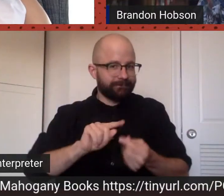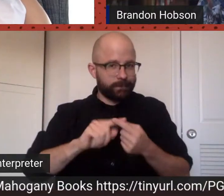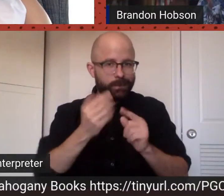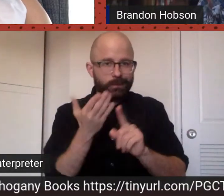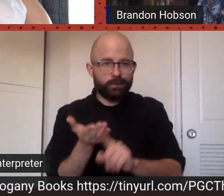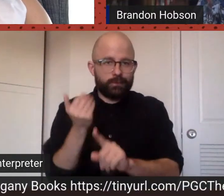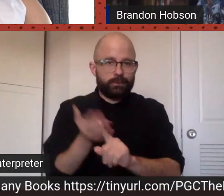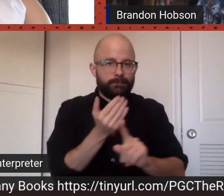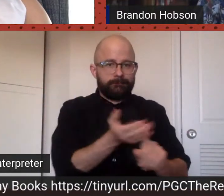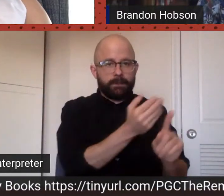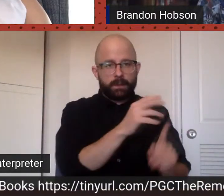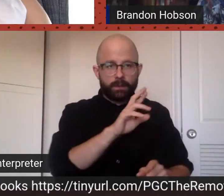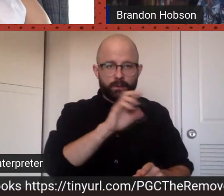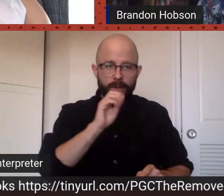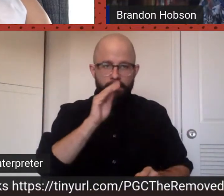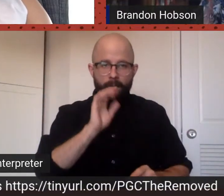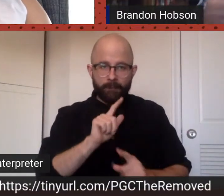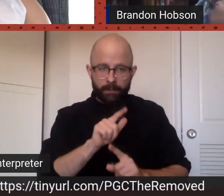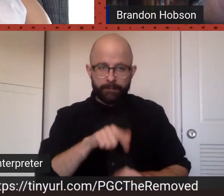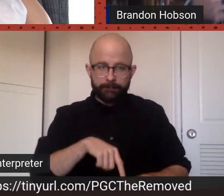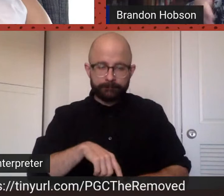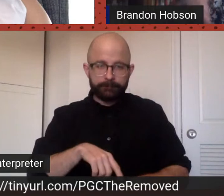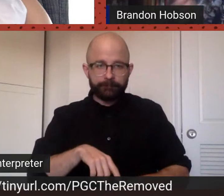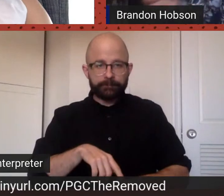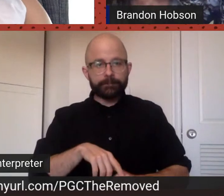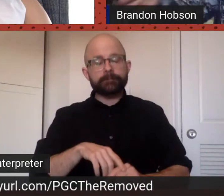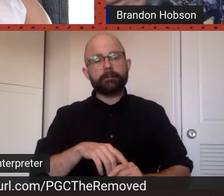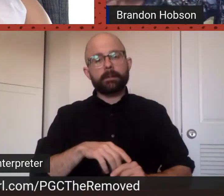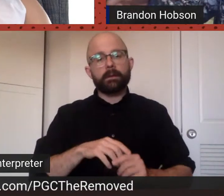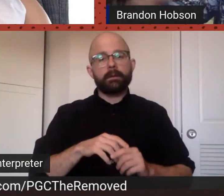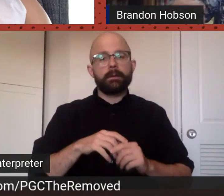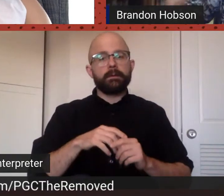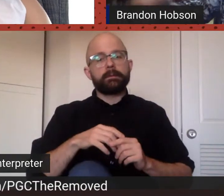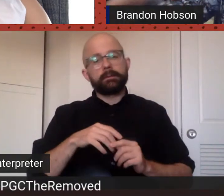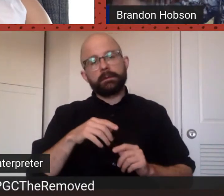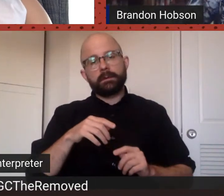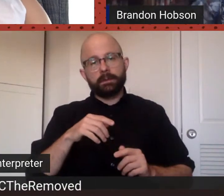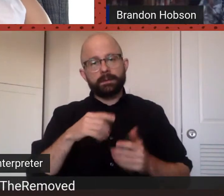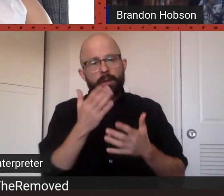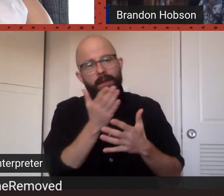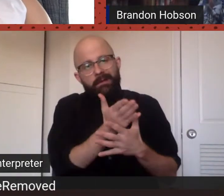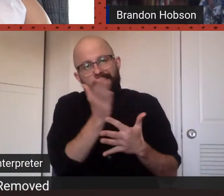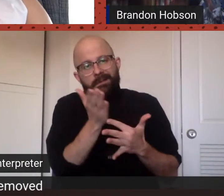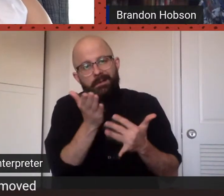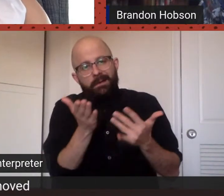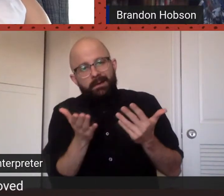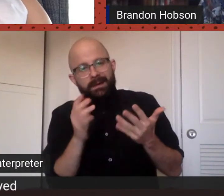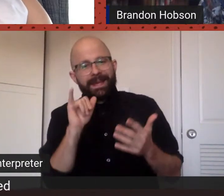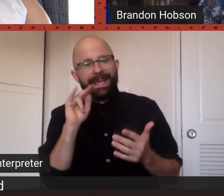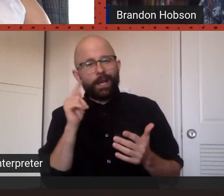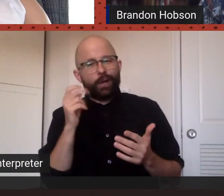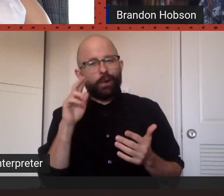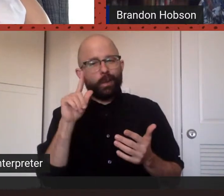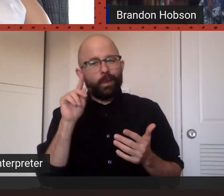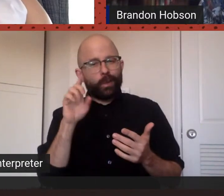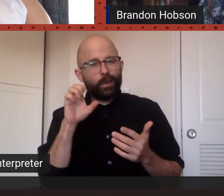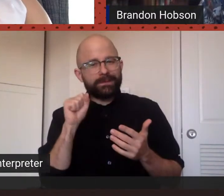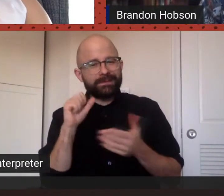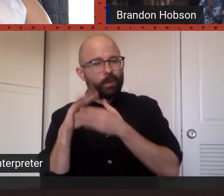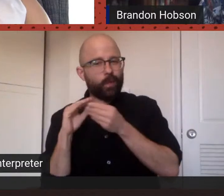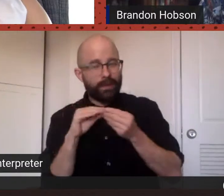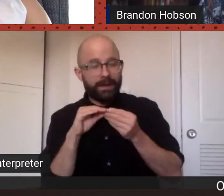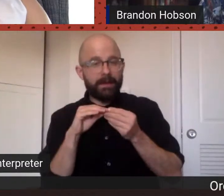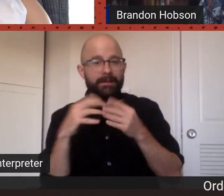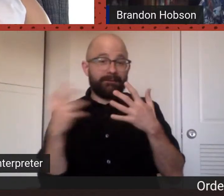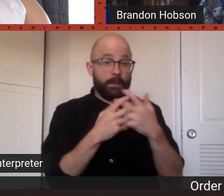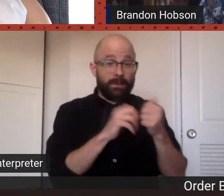and so they are interludes in a sense that fit into the theme of thinking about what is home.